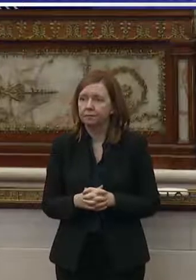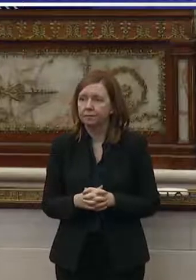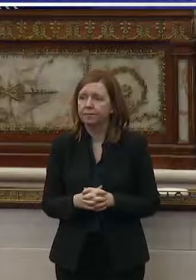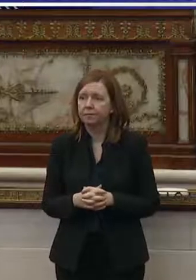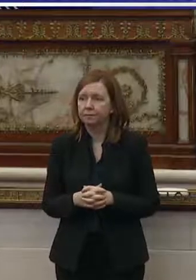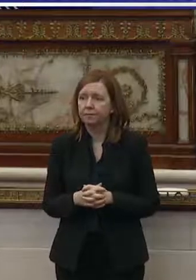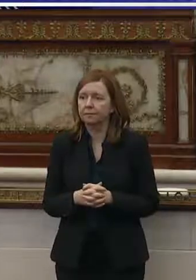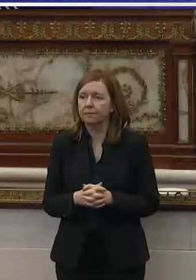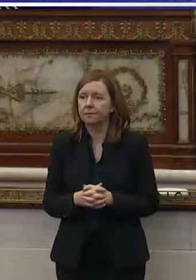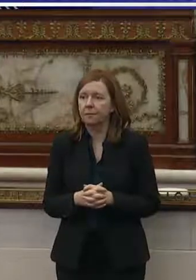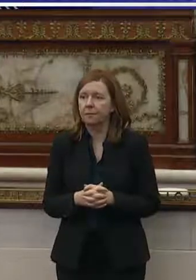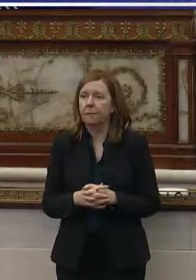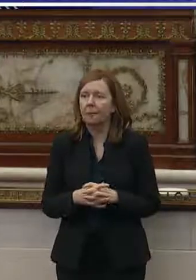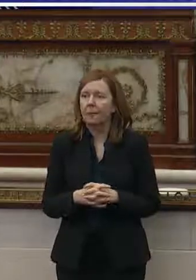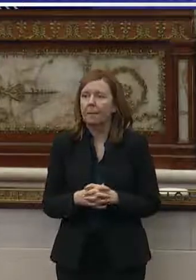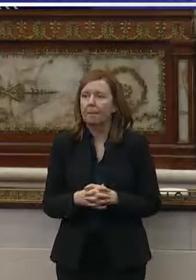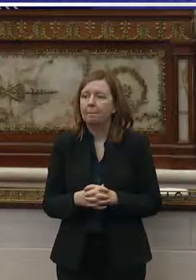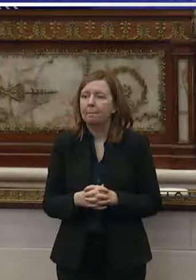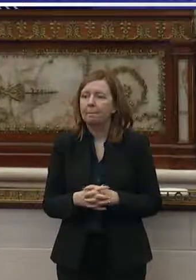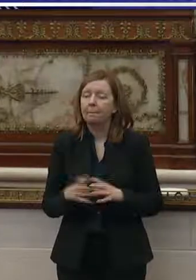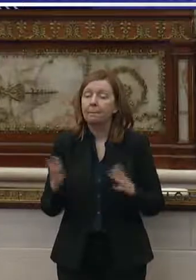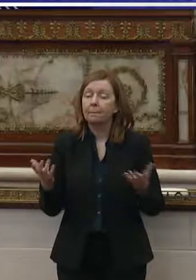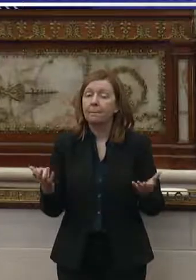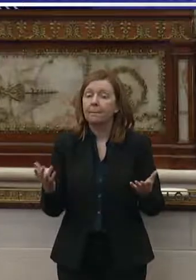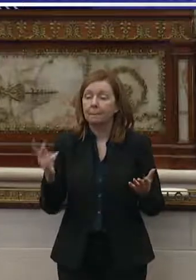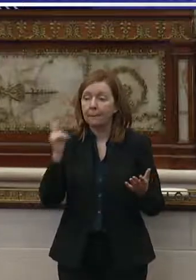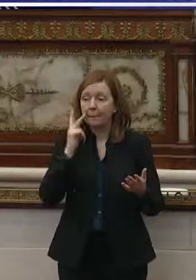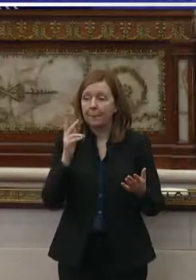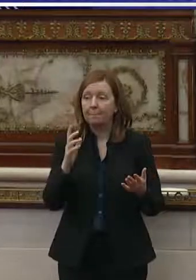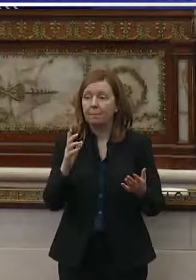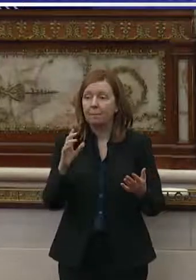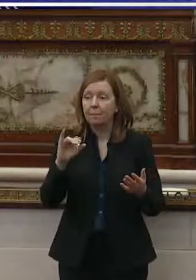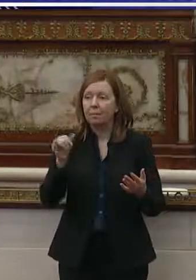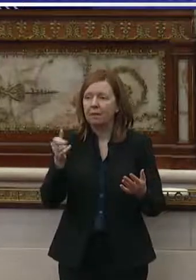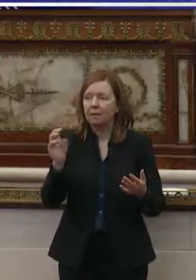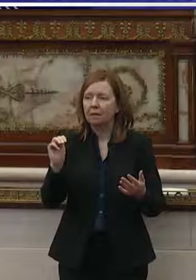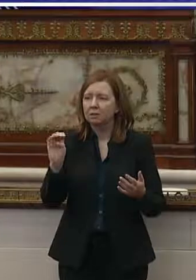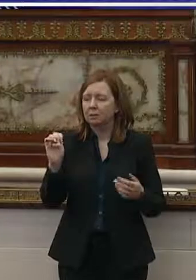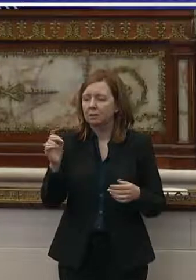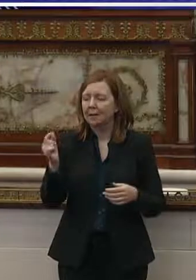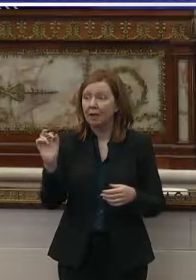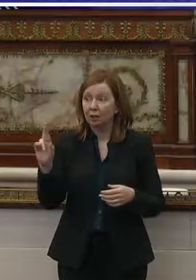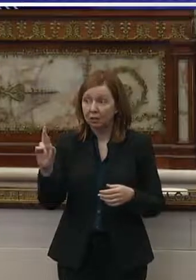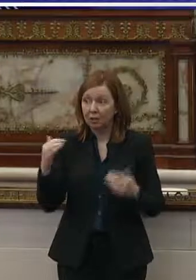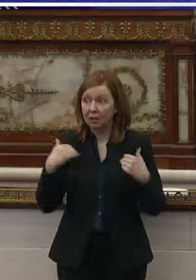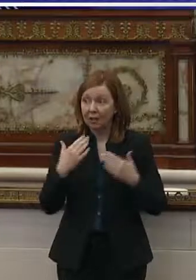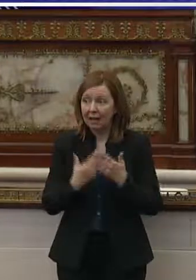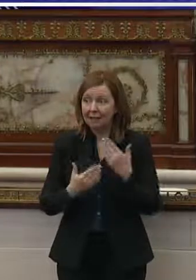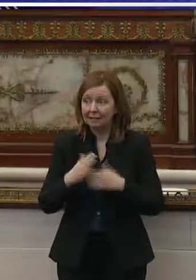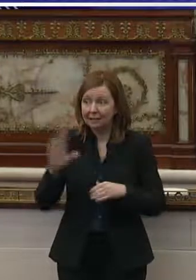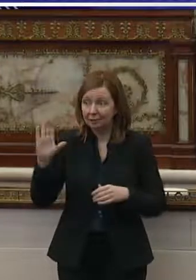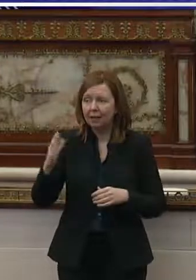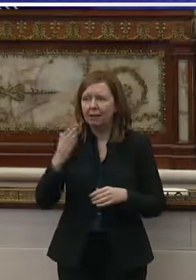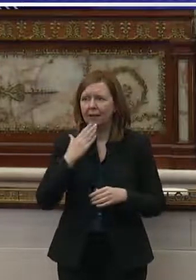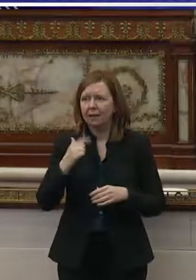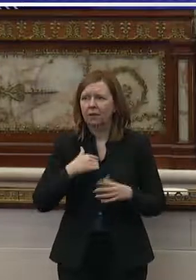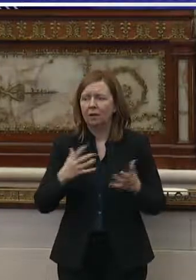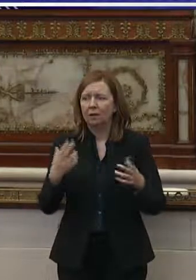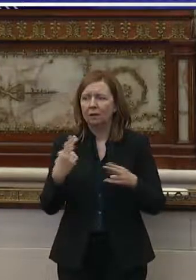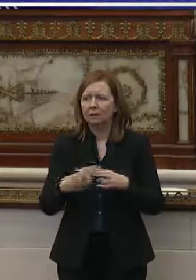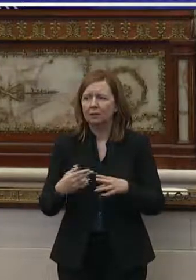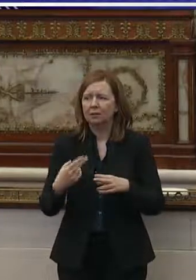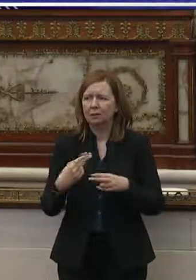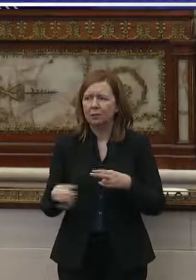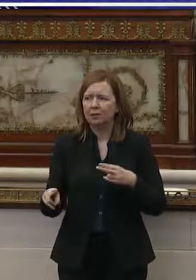Chair. Thank you, Yes, I see Jim Engler has his hand raised. Mr. Engler? Thank you, Chairwoman. I just wanted to mention